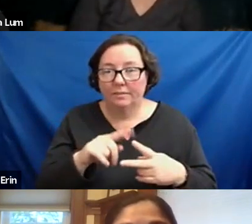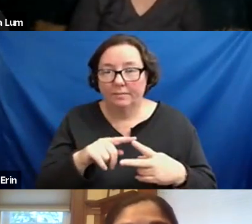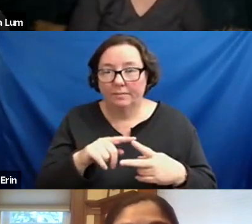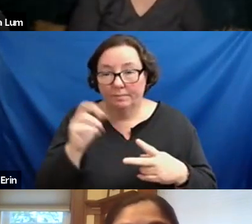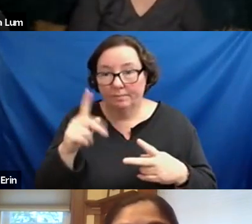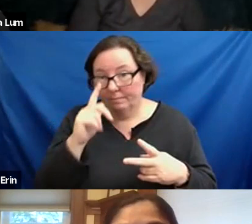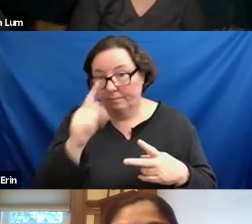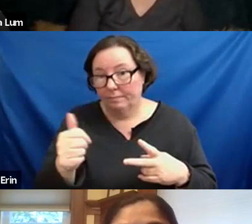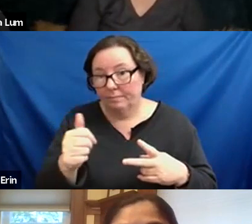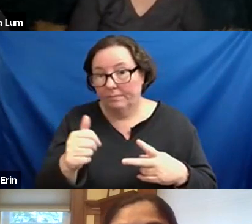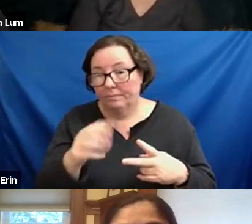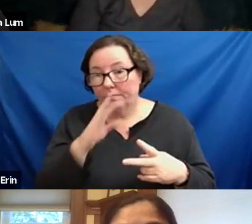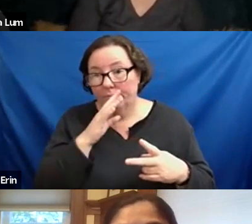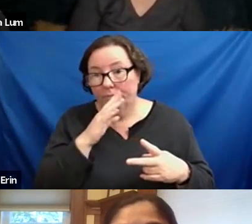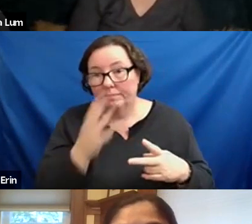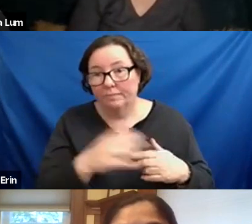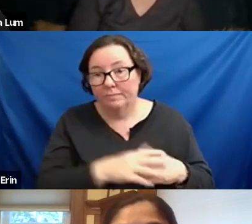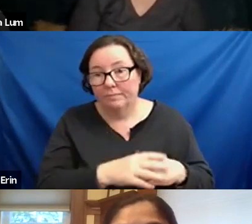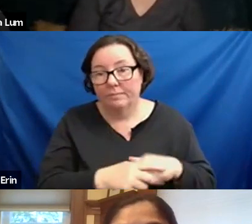Rufeng Li.